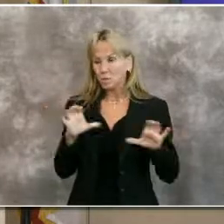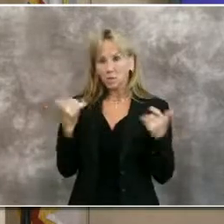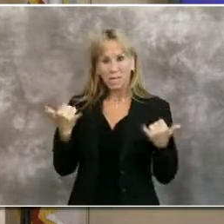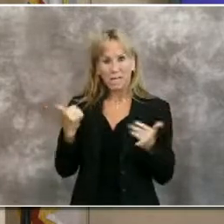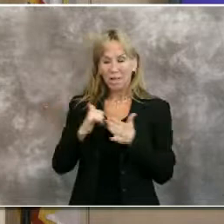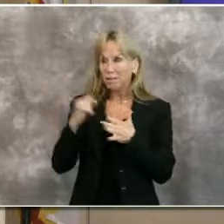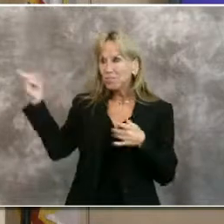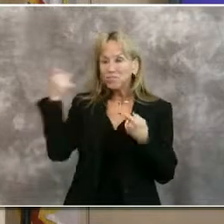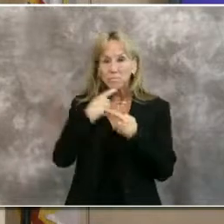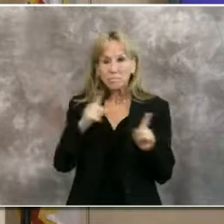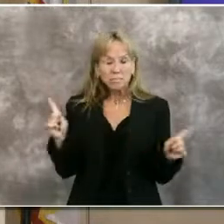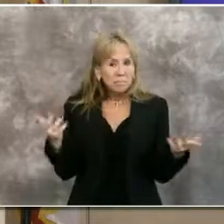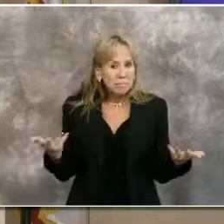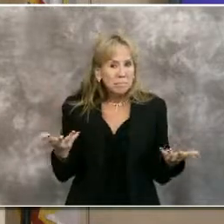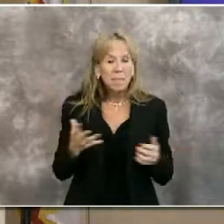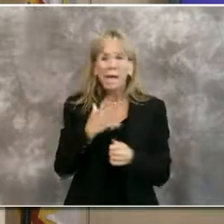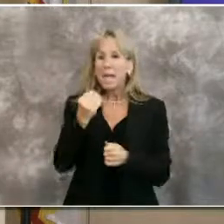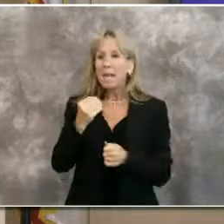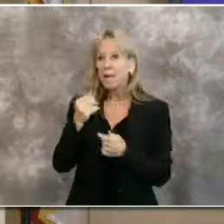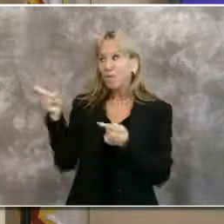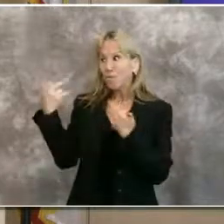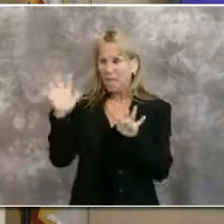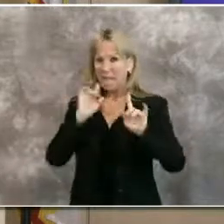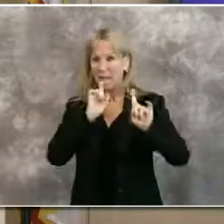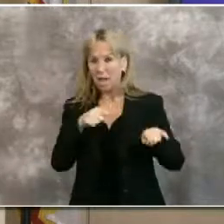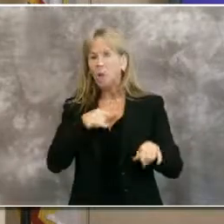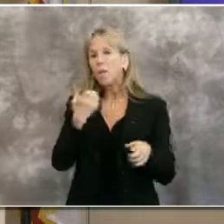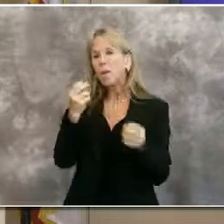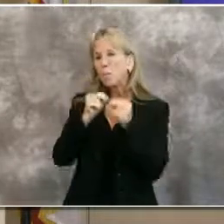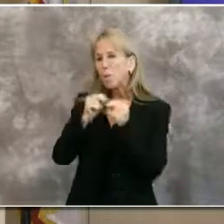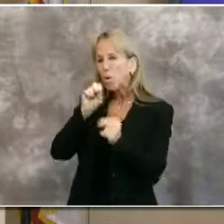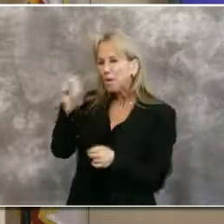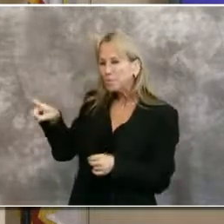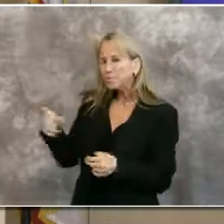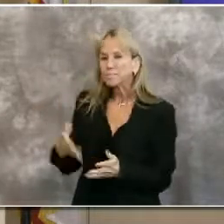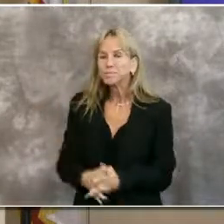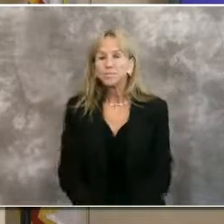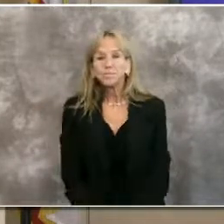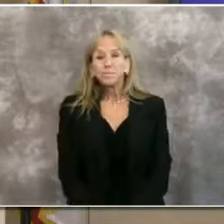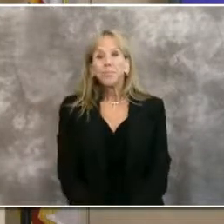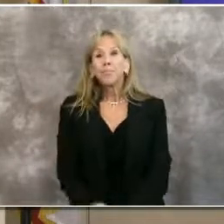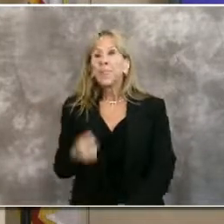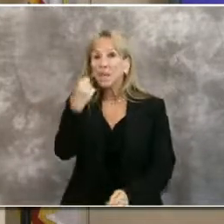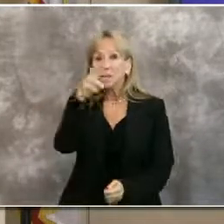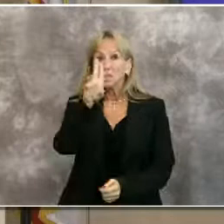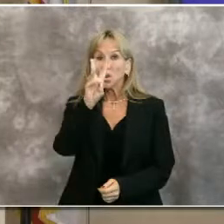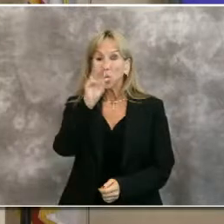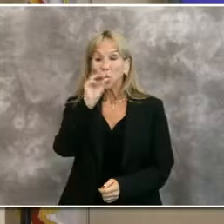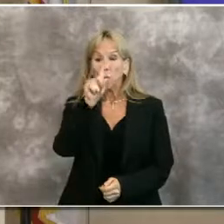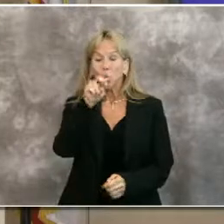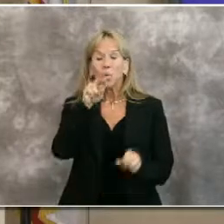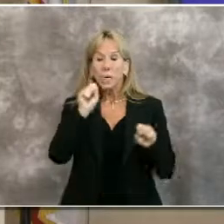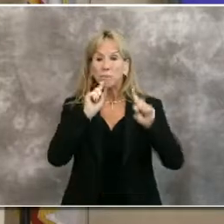that? And I have a follow-up. Okay, I'm going to ask Dr. Wooten if she'd like to respond to that question.